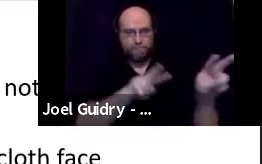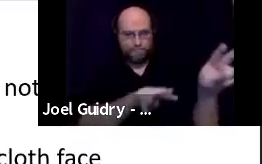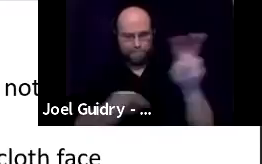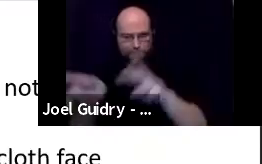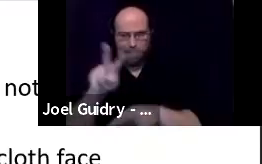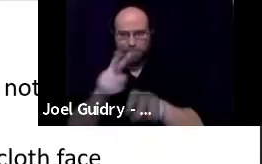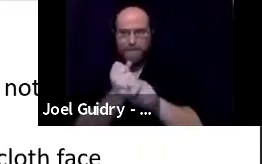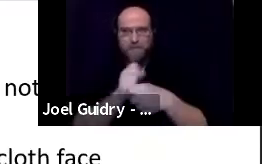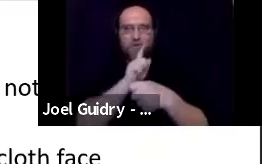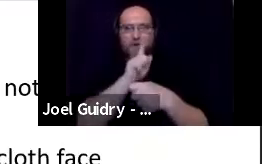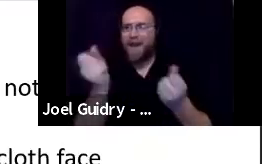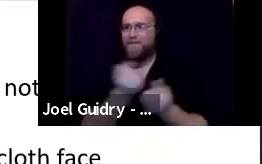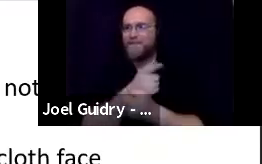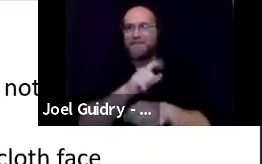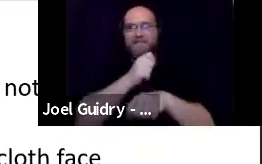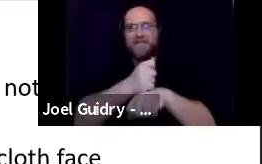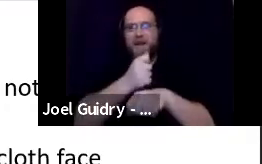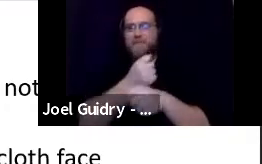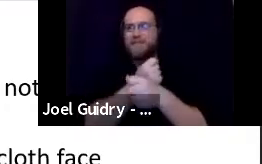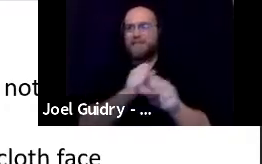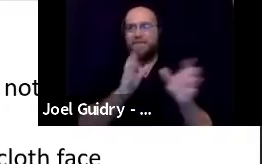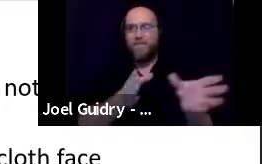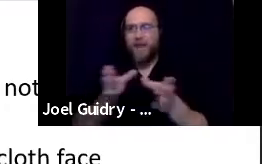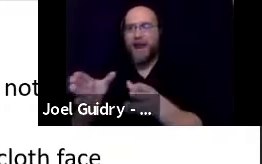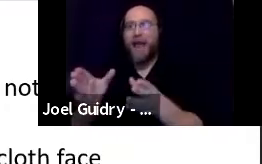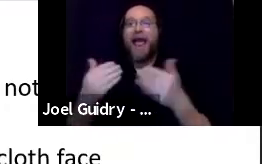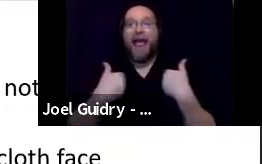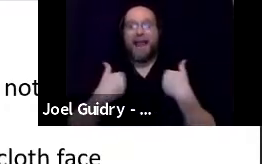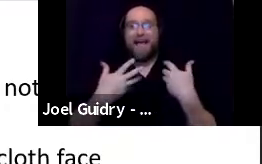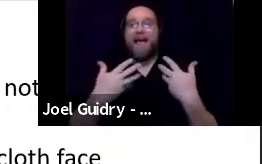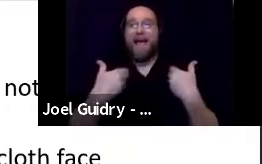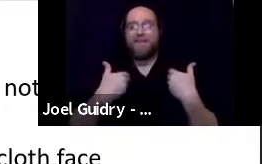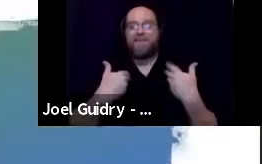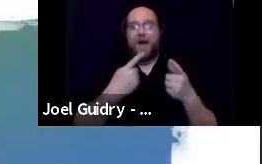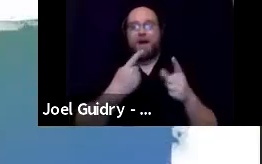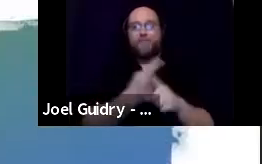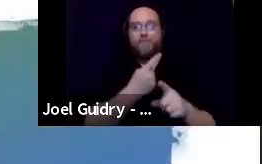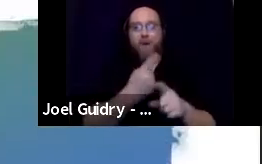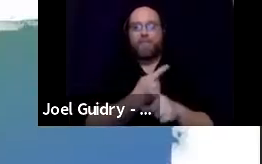that the proper protective gear is available. Next slide.